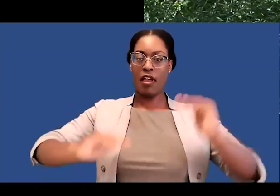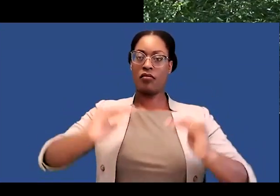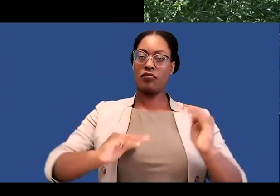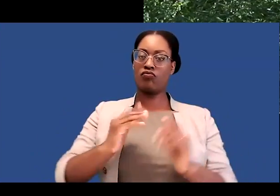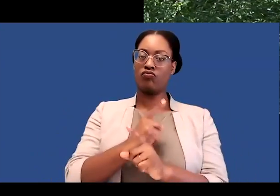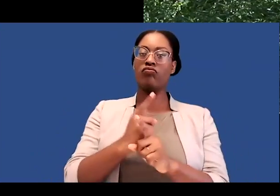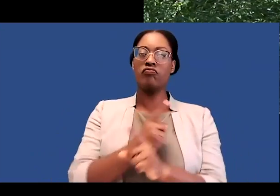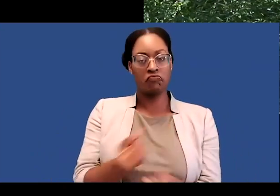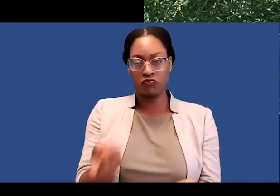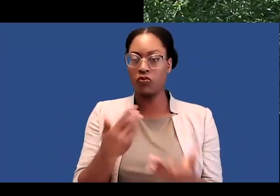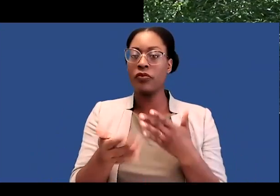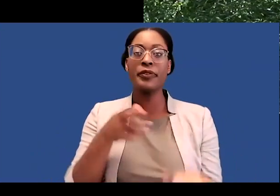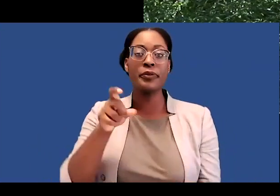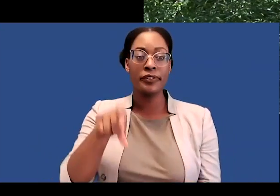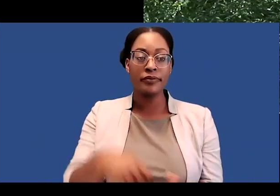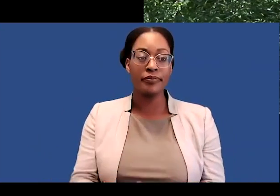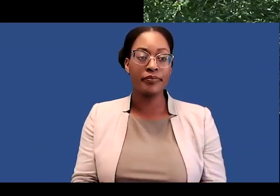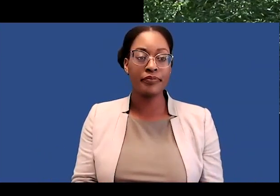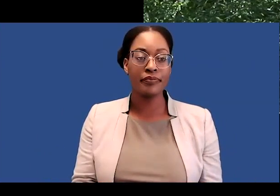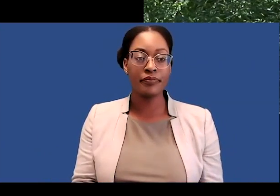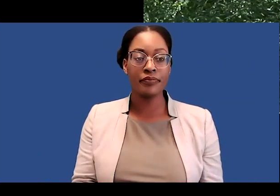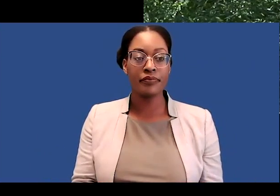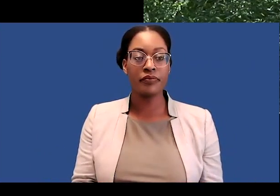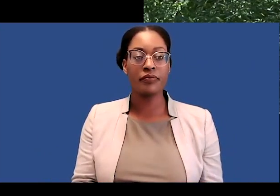left shoulder, you can wrap it around the back